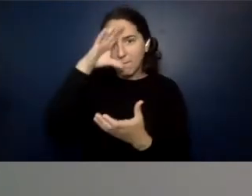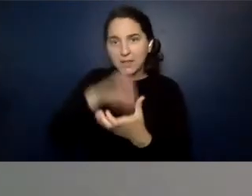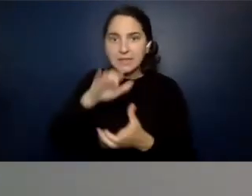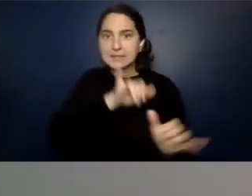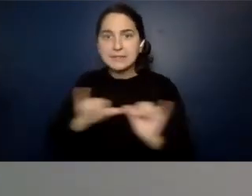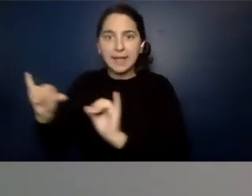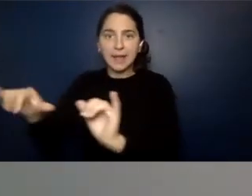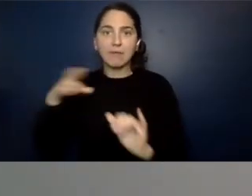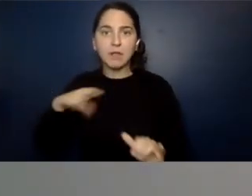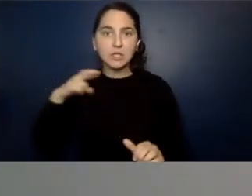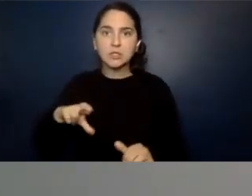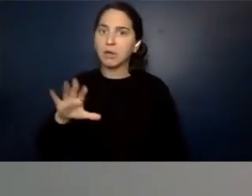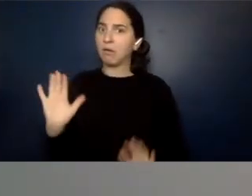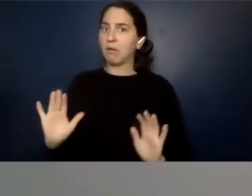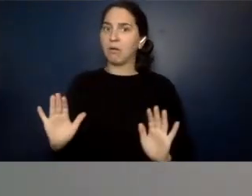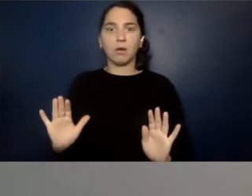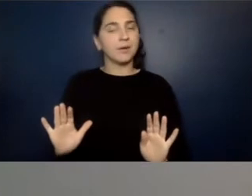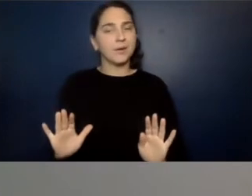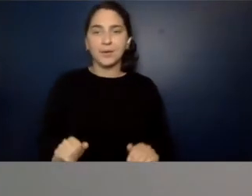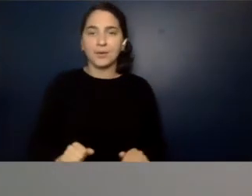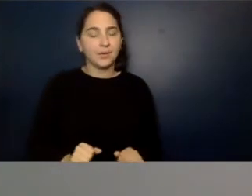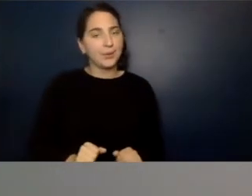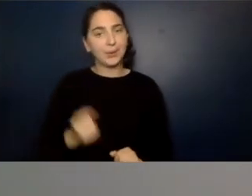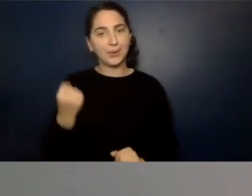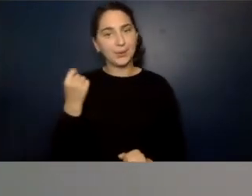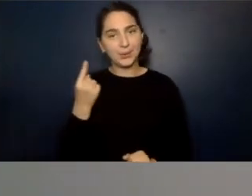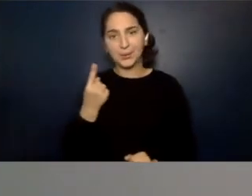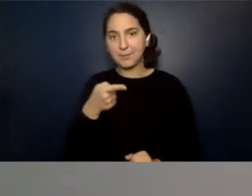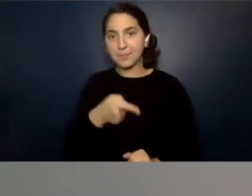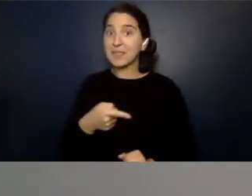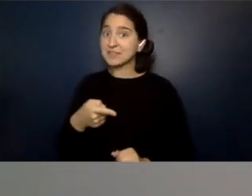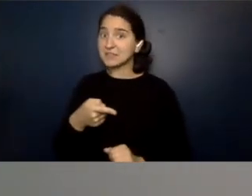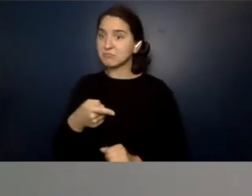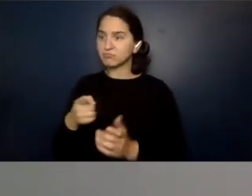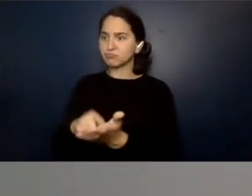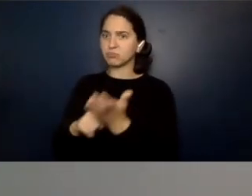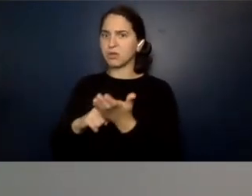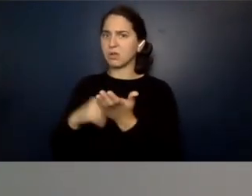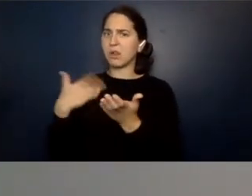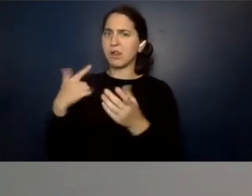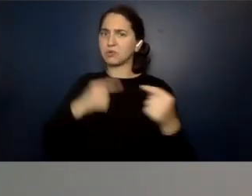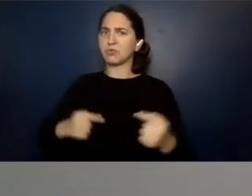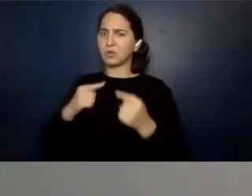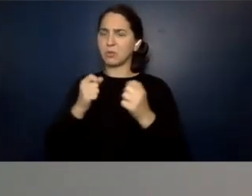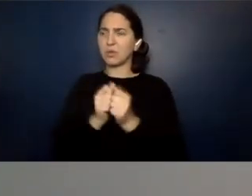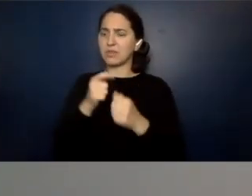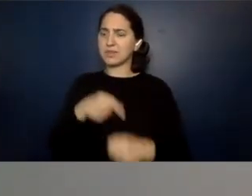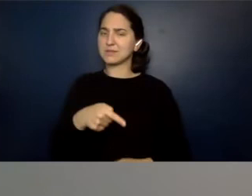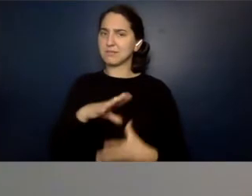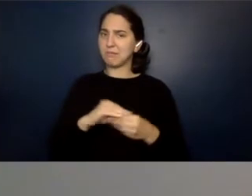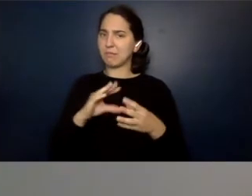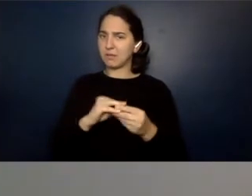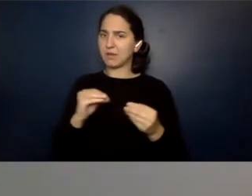truth that both must exist. This leaves us saying that soul freedom is